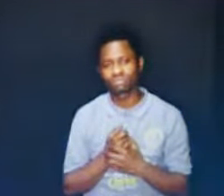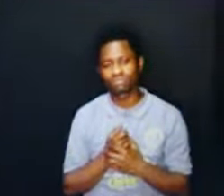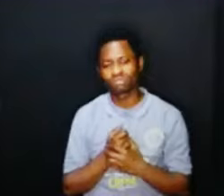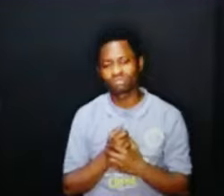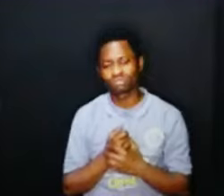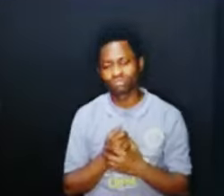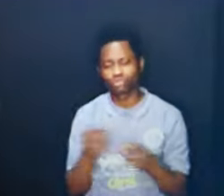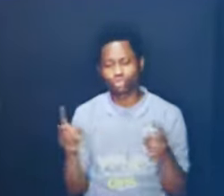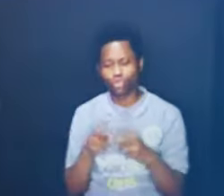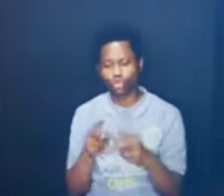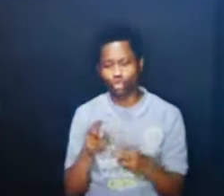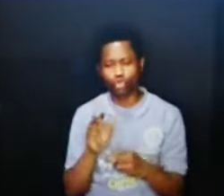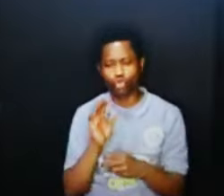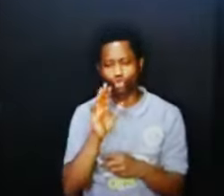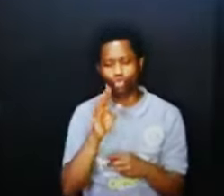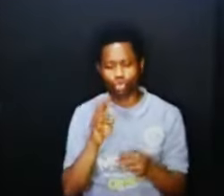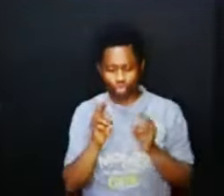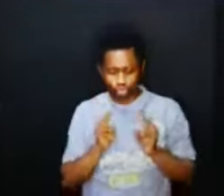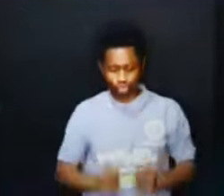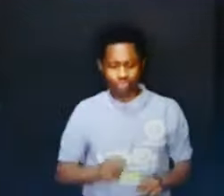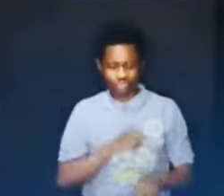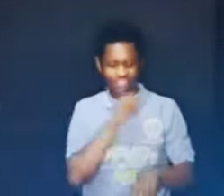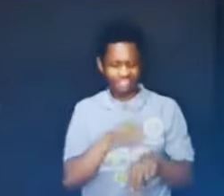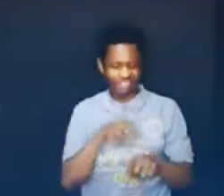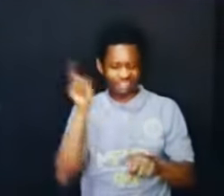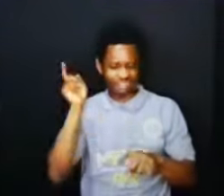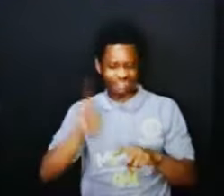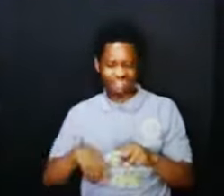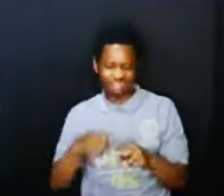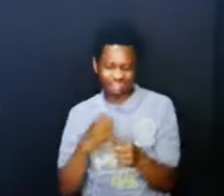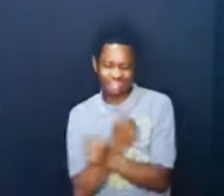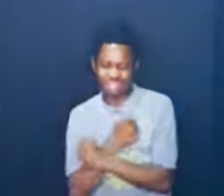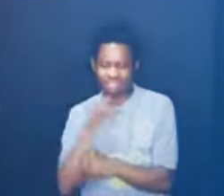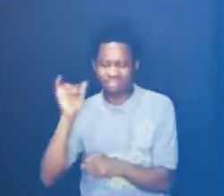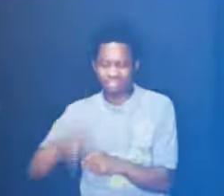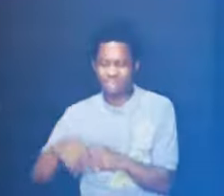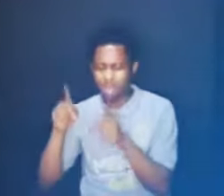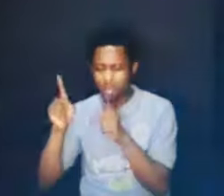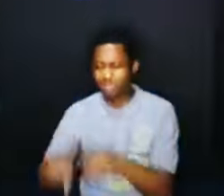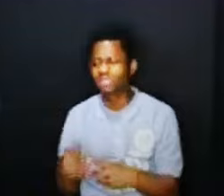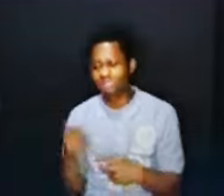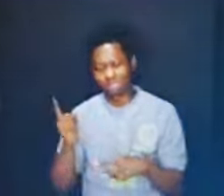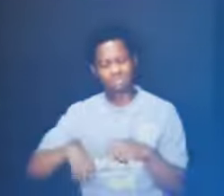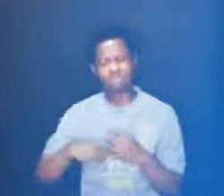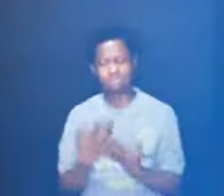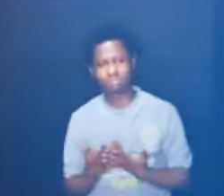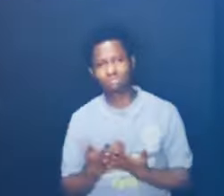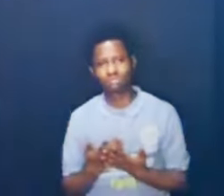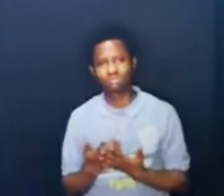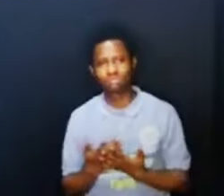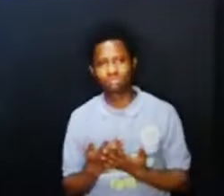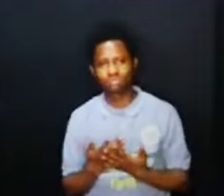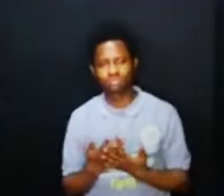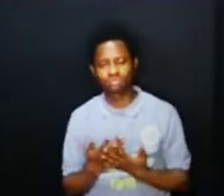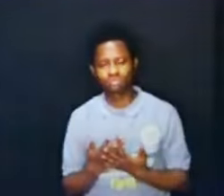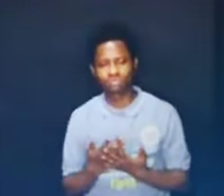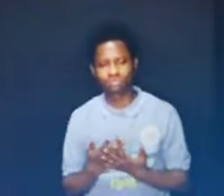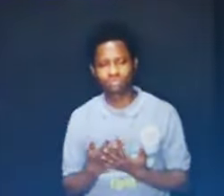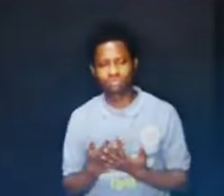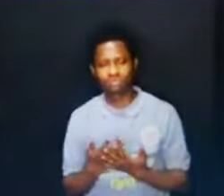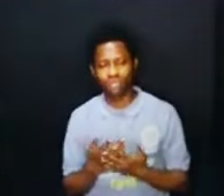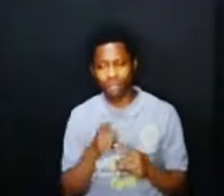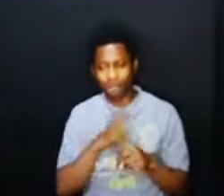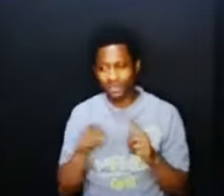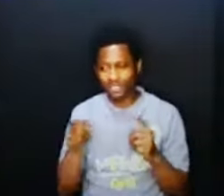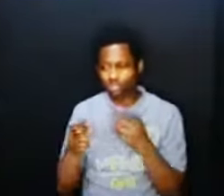love that kind of people. Enti ebia na oyie nipa yi ontimi no saa nipa no de. But the love